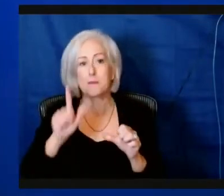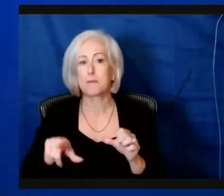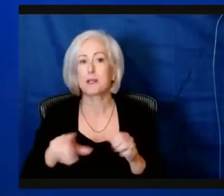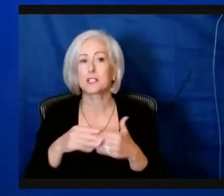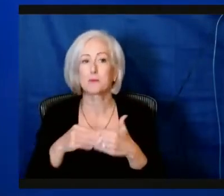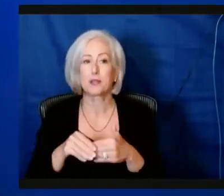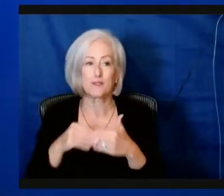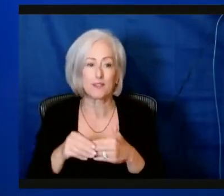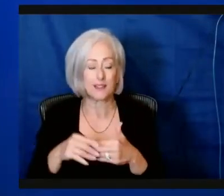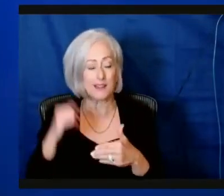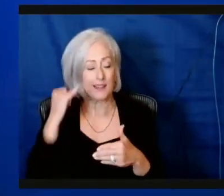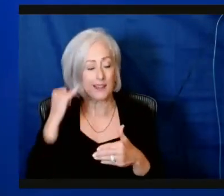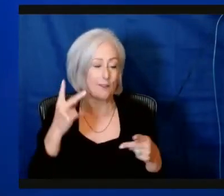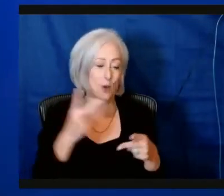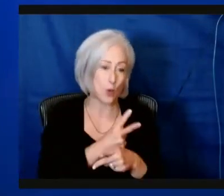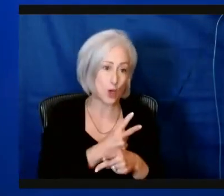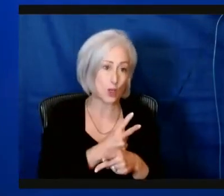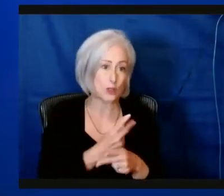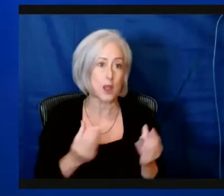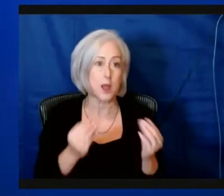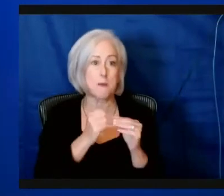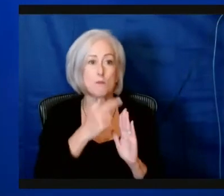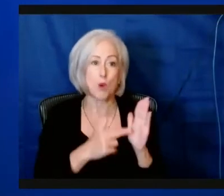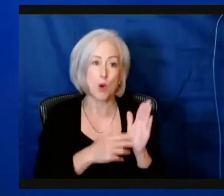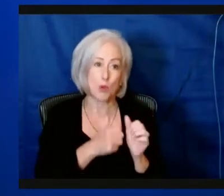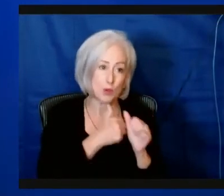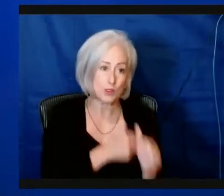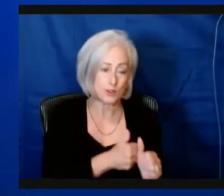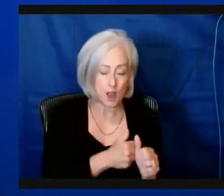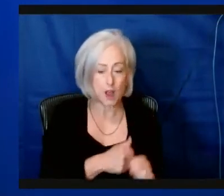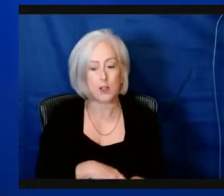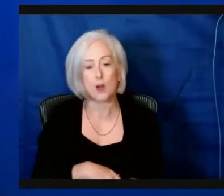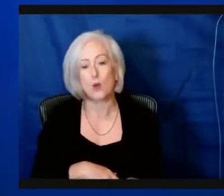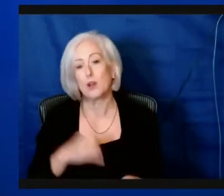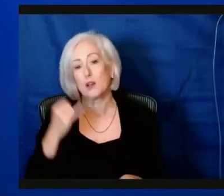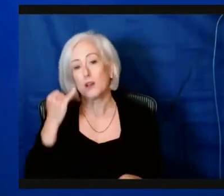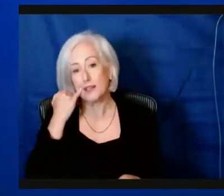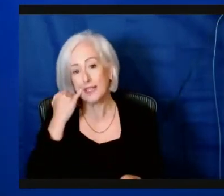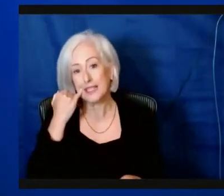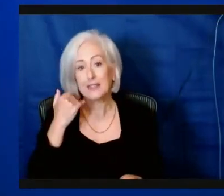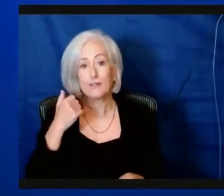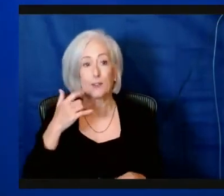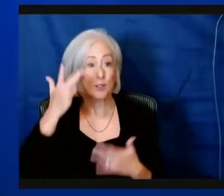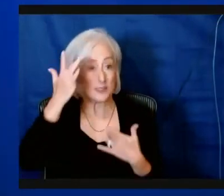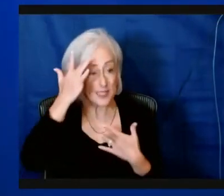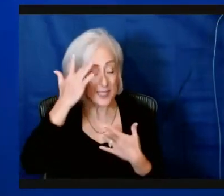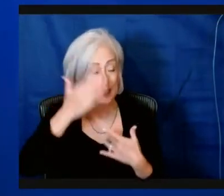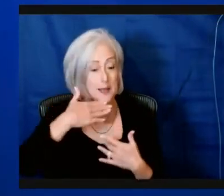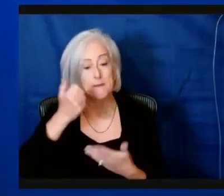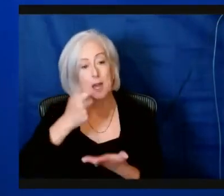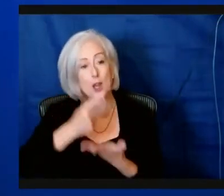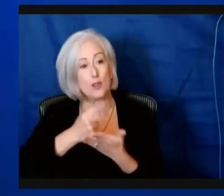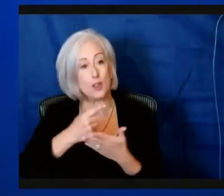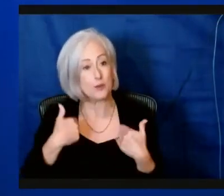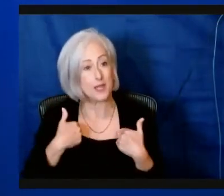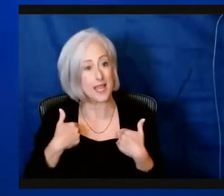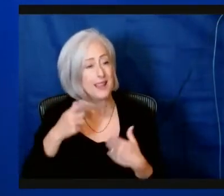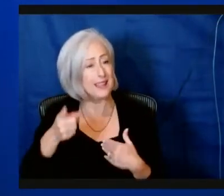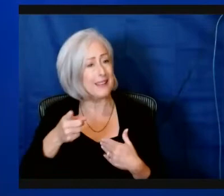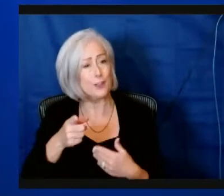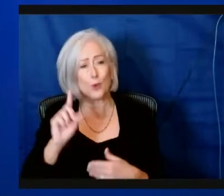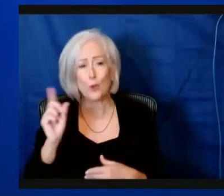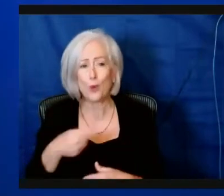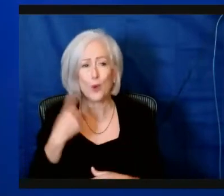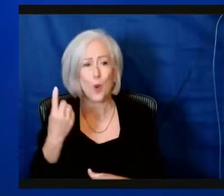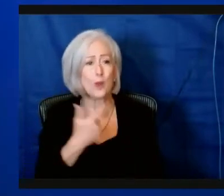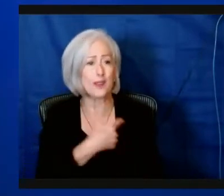When things are better, we don't. We've got better therapies, and if you just get vaccinated, you can really help control this and